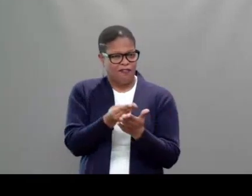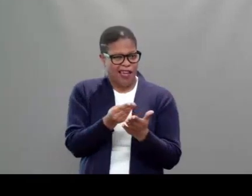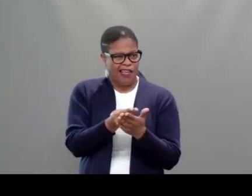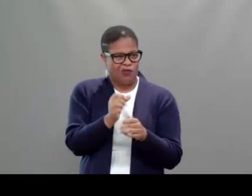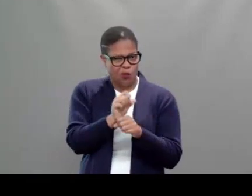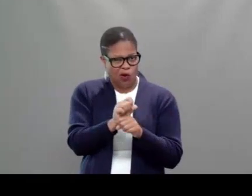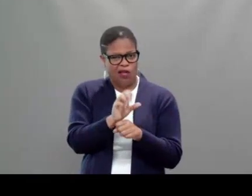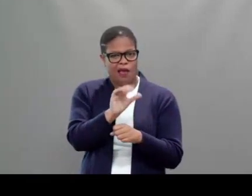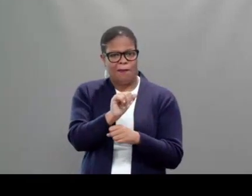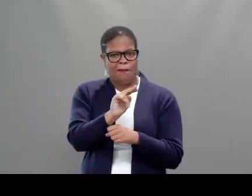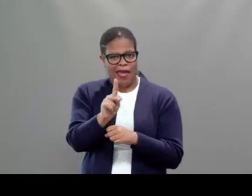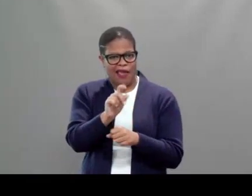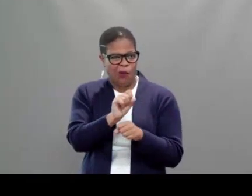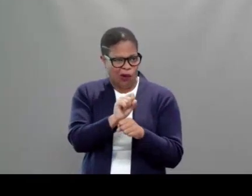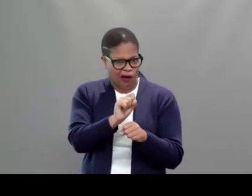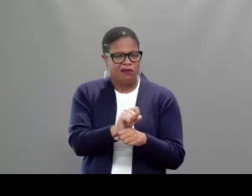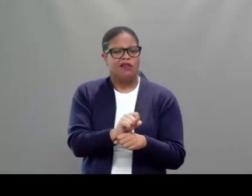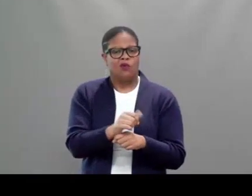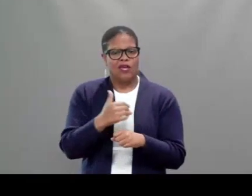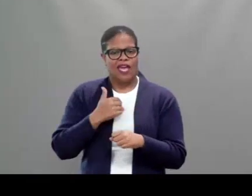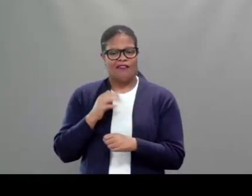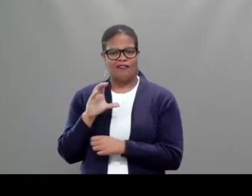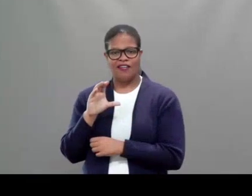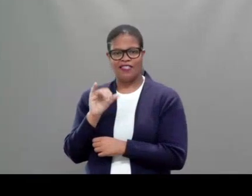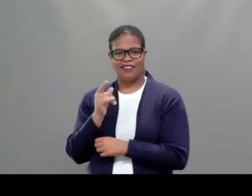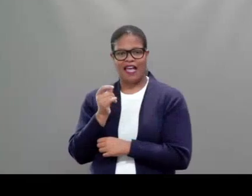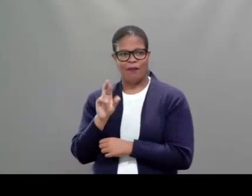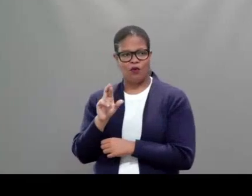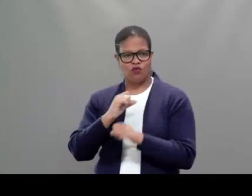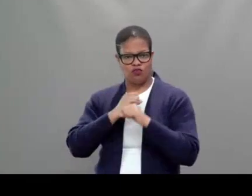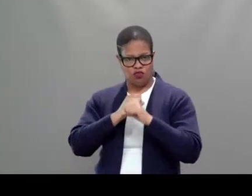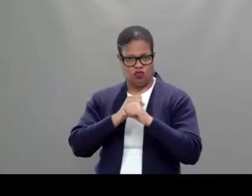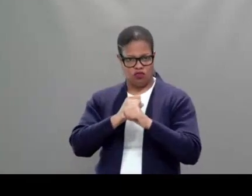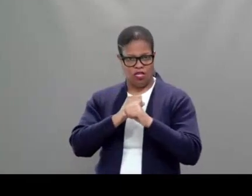work and banking work. So we have some cybersecurity